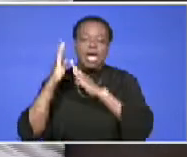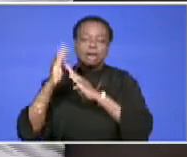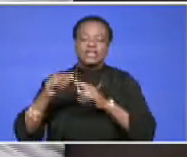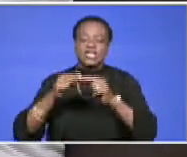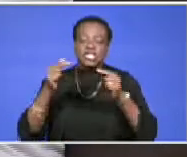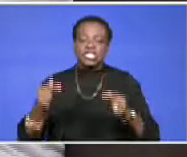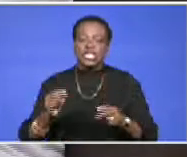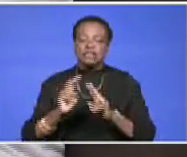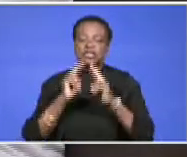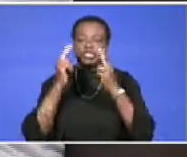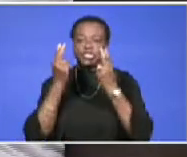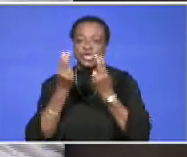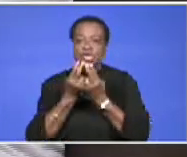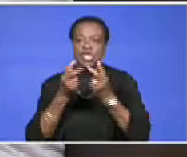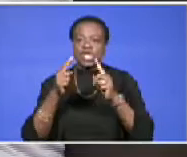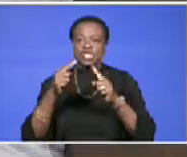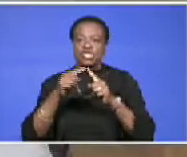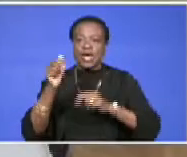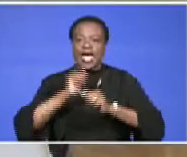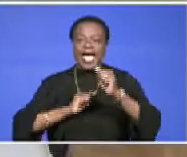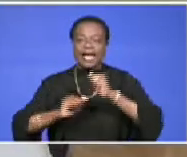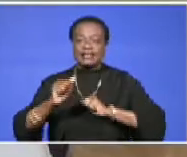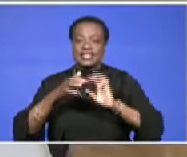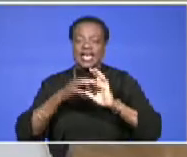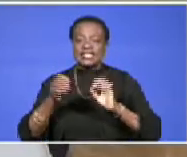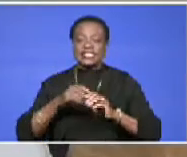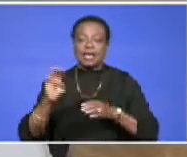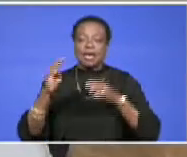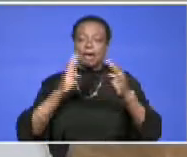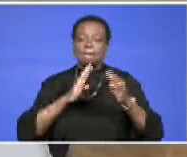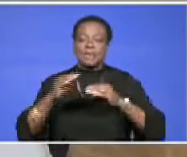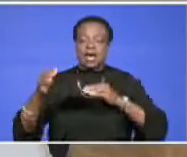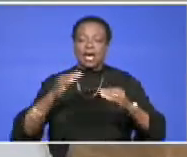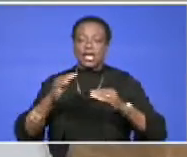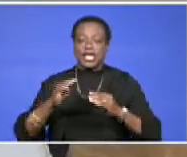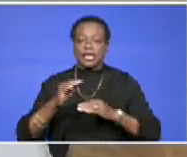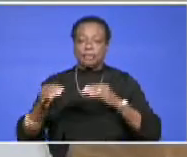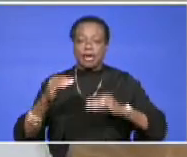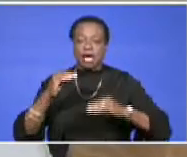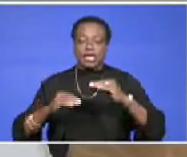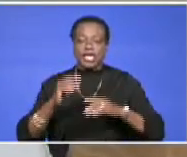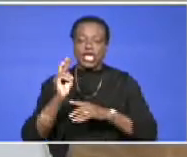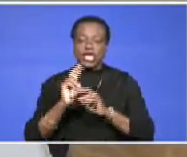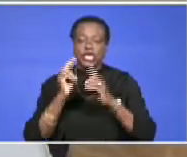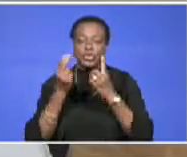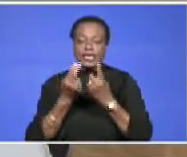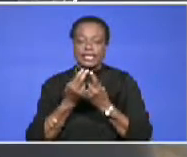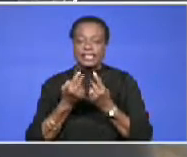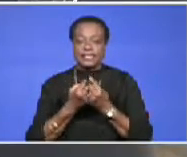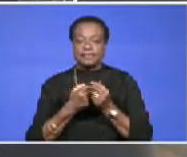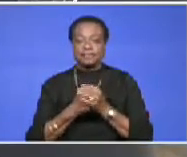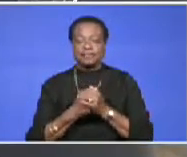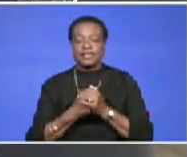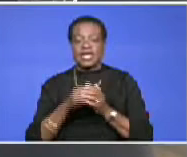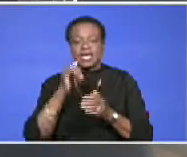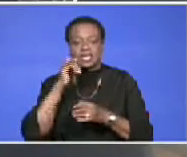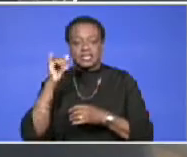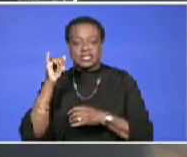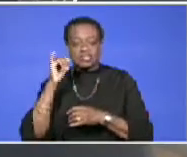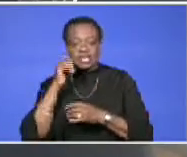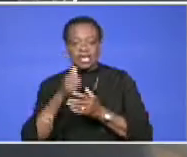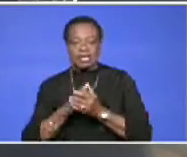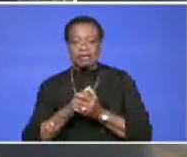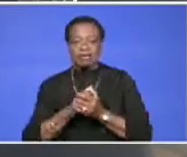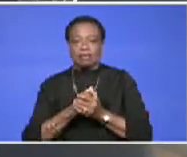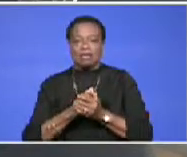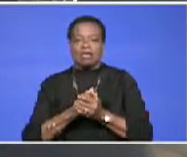Union to act as their new bargaining agent. Employees cast their votes in polls at the Ministry of Labor yesterday. Union President